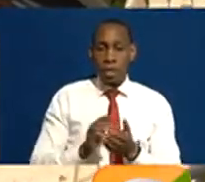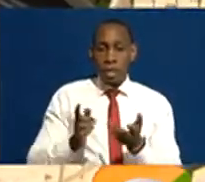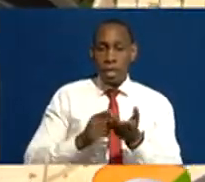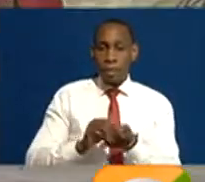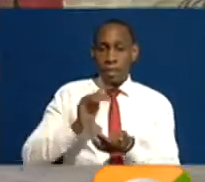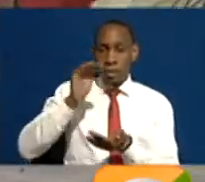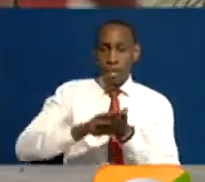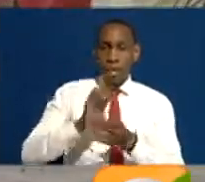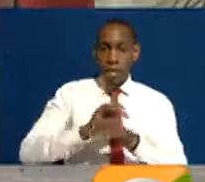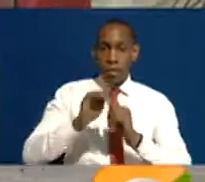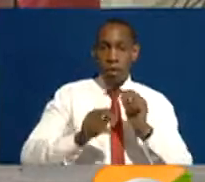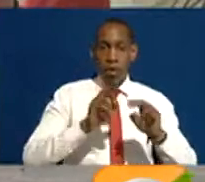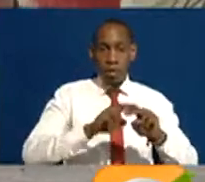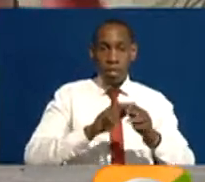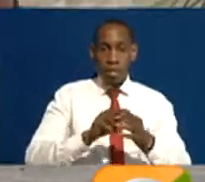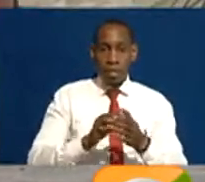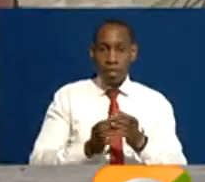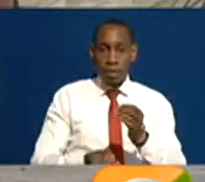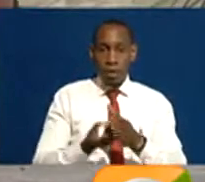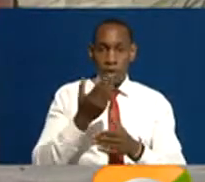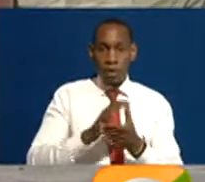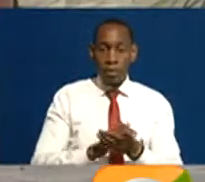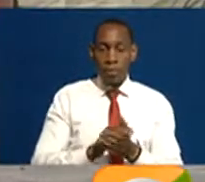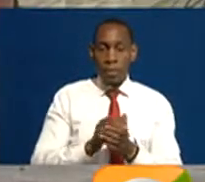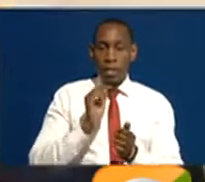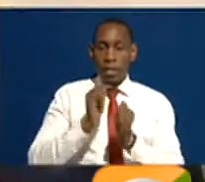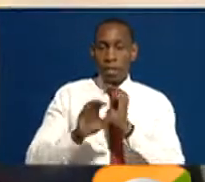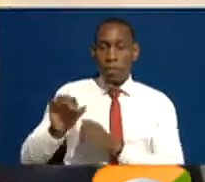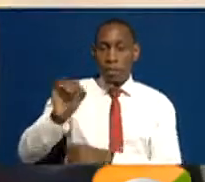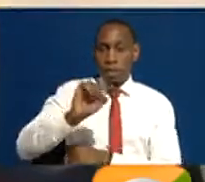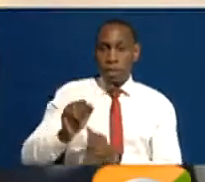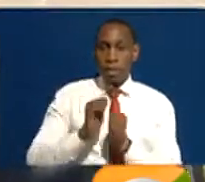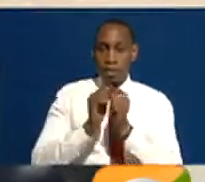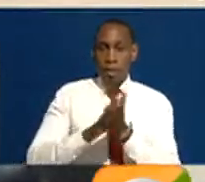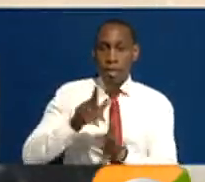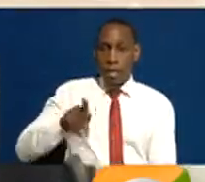been installed. Cabinet Secretary for Sports, Ababu Namwamba, together with the